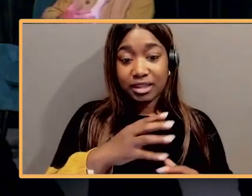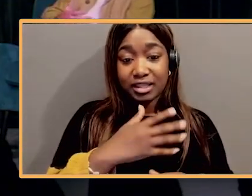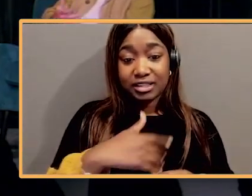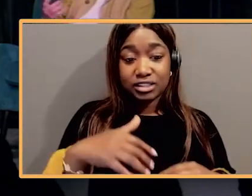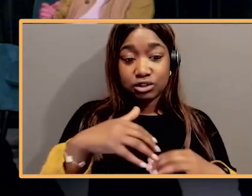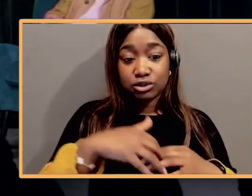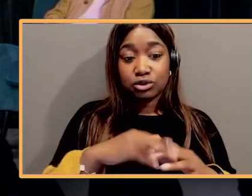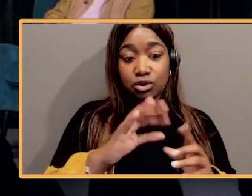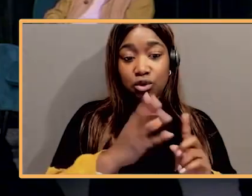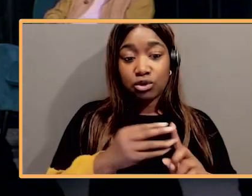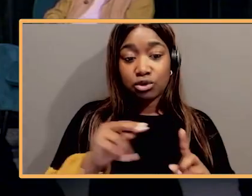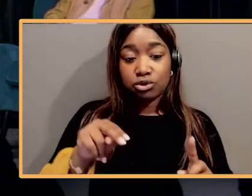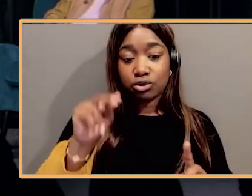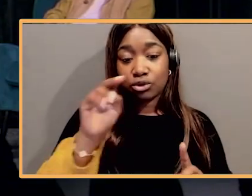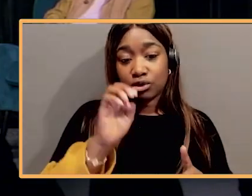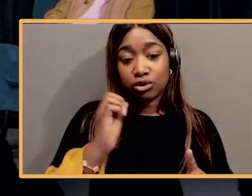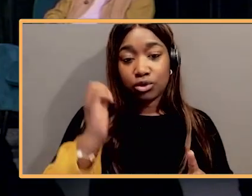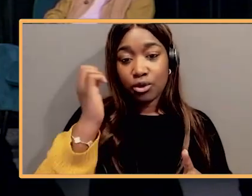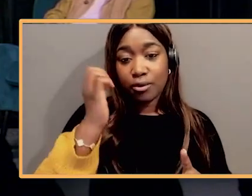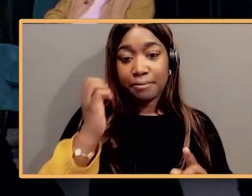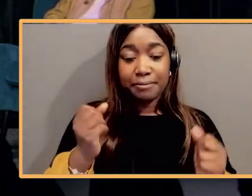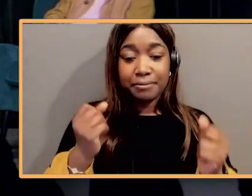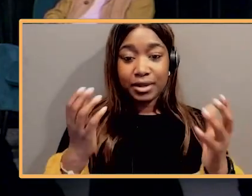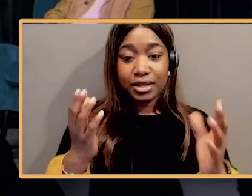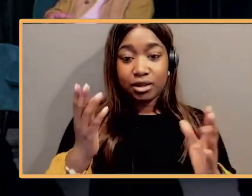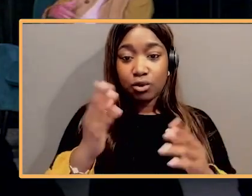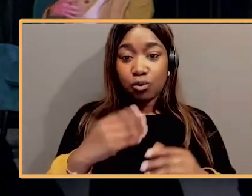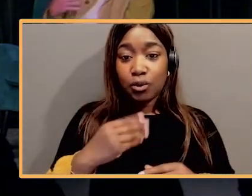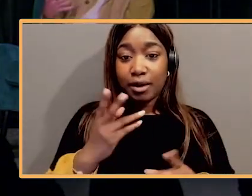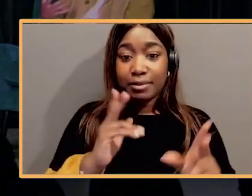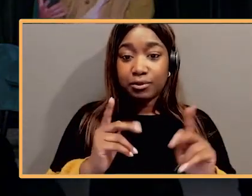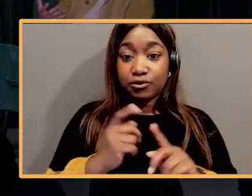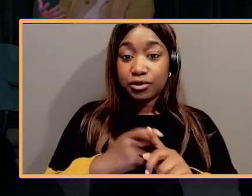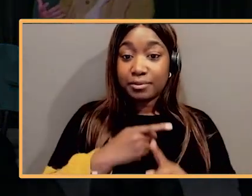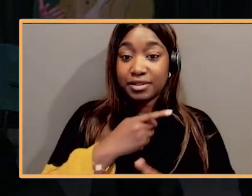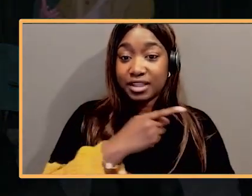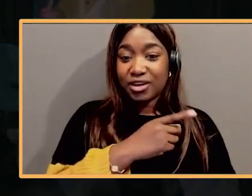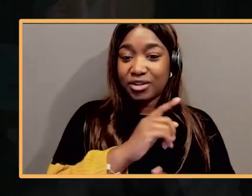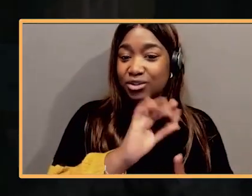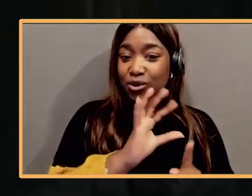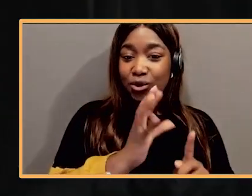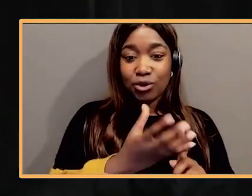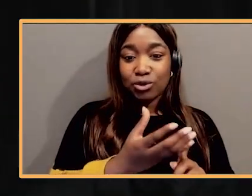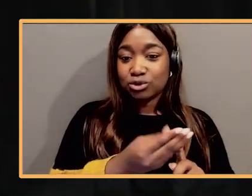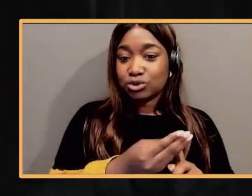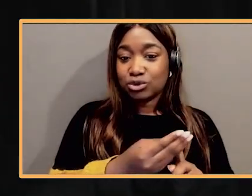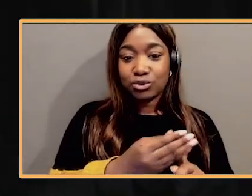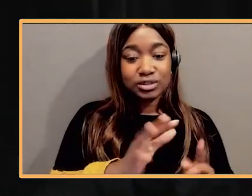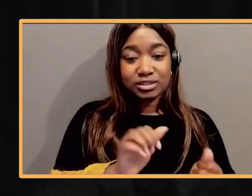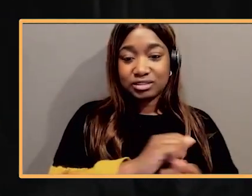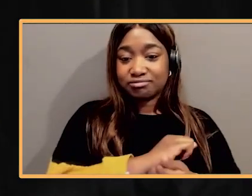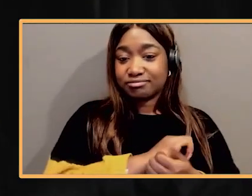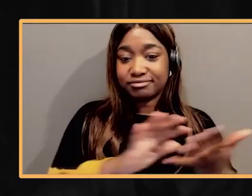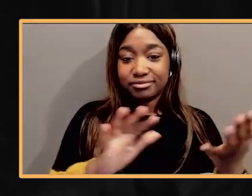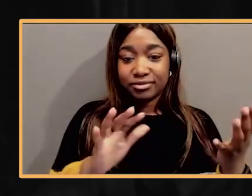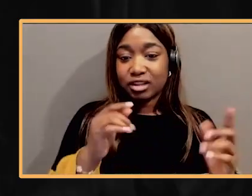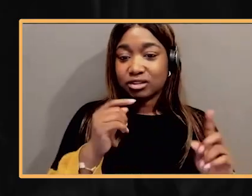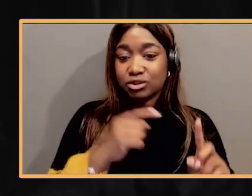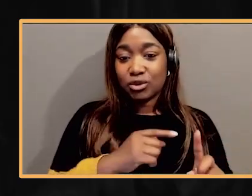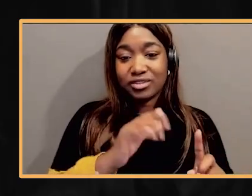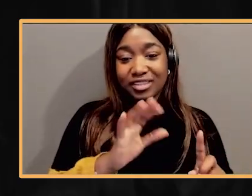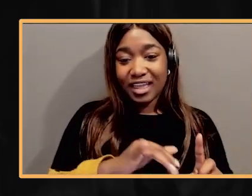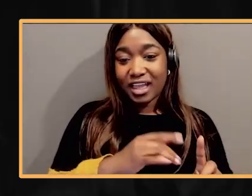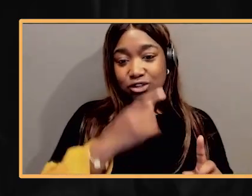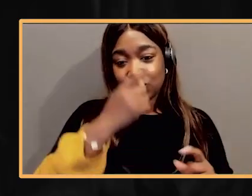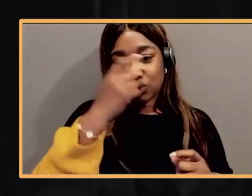from, those cultures were obliterated. And I think we probably carry some of that trauma. So I think there's something there about like, this